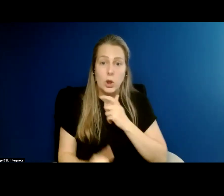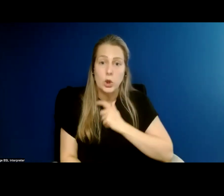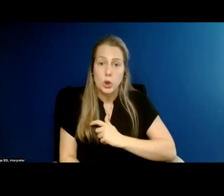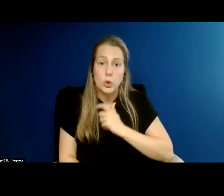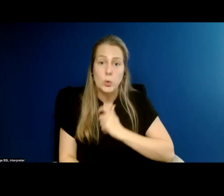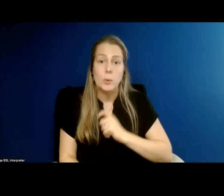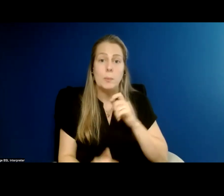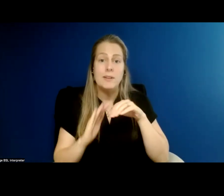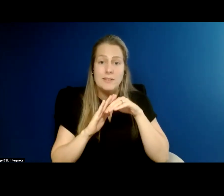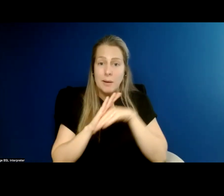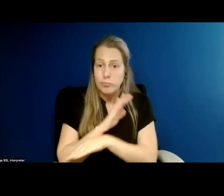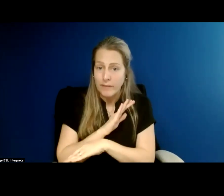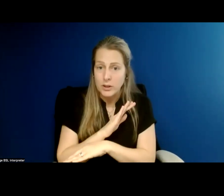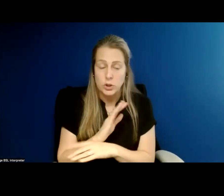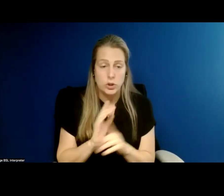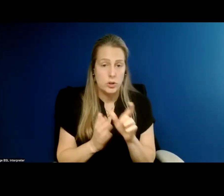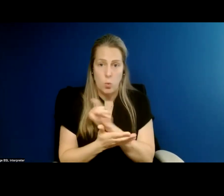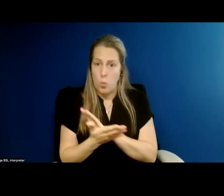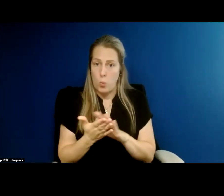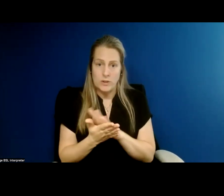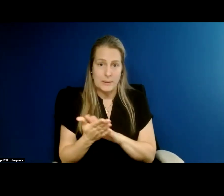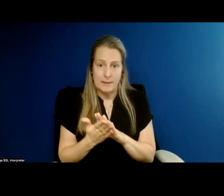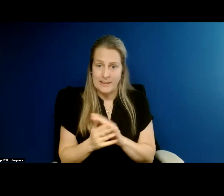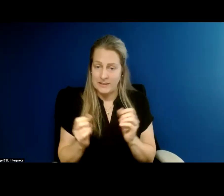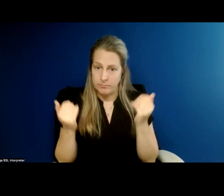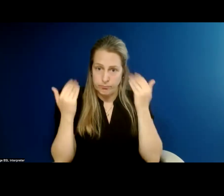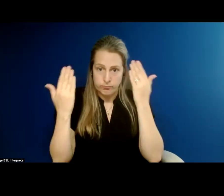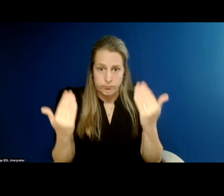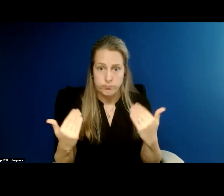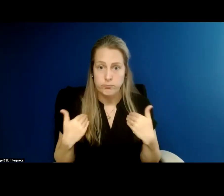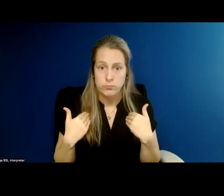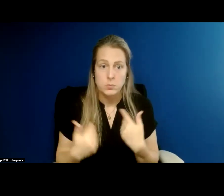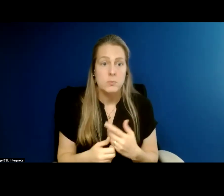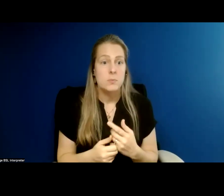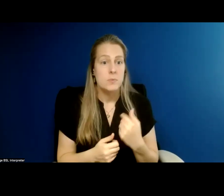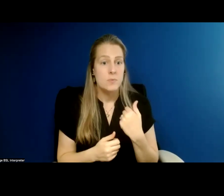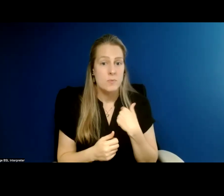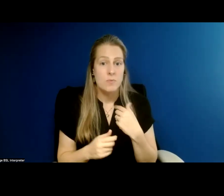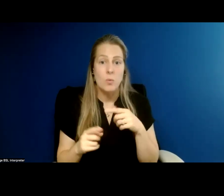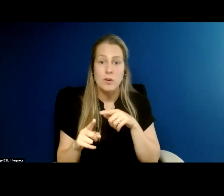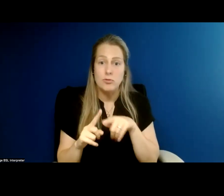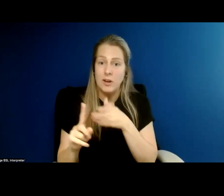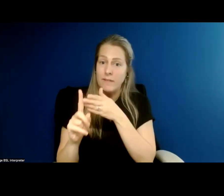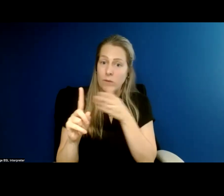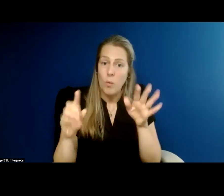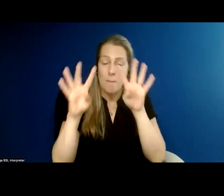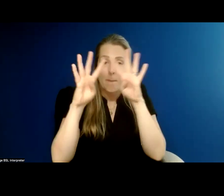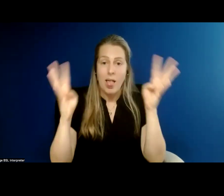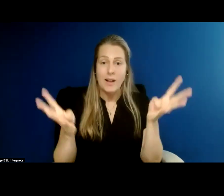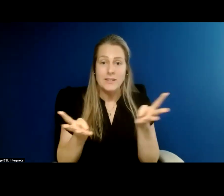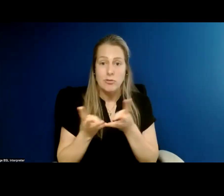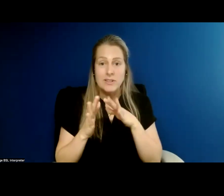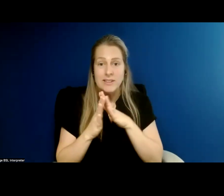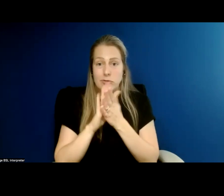time, and we aim to avoid critical planetary degradation based on our best understanding of what that means, again, based on